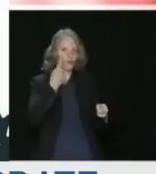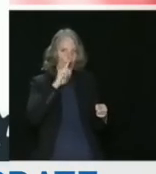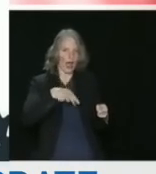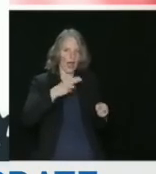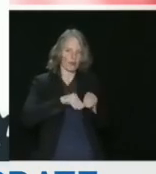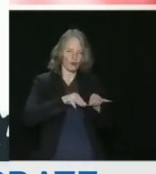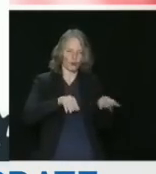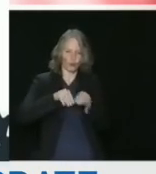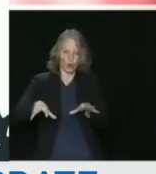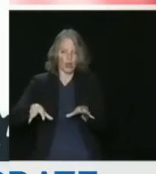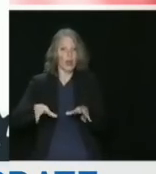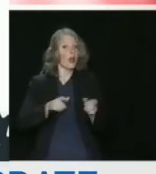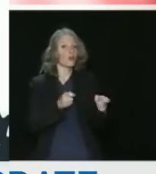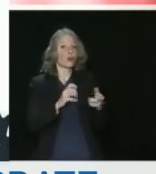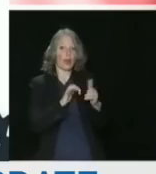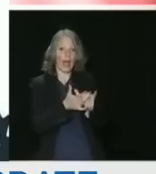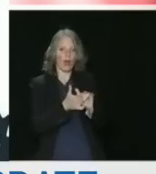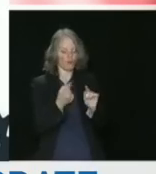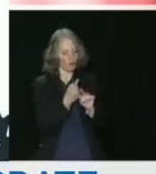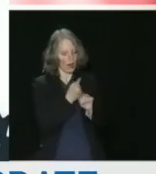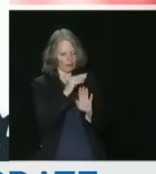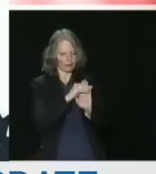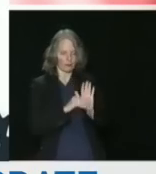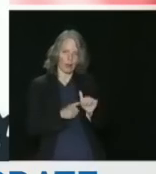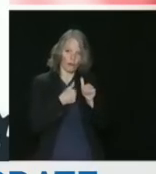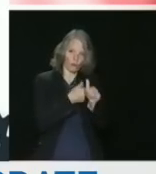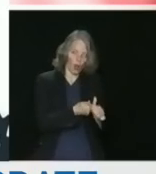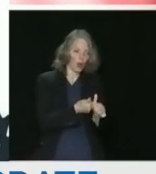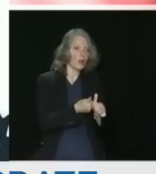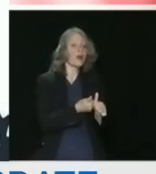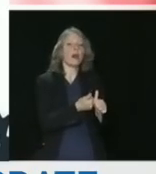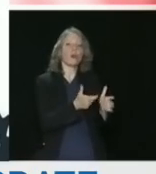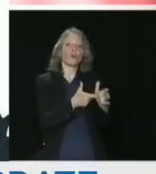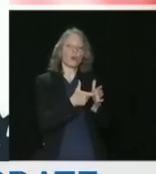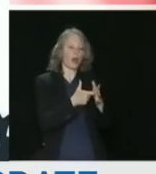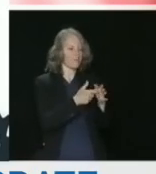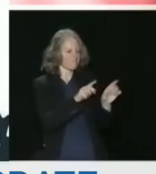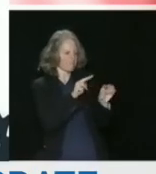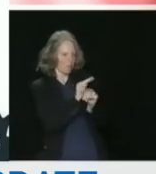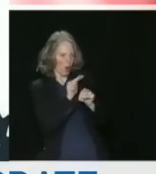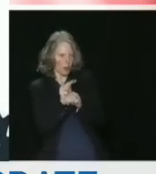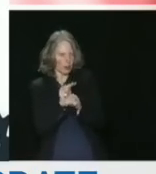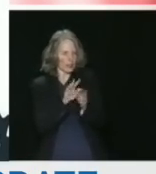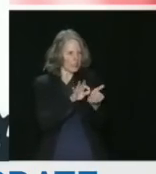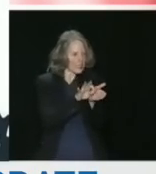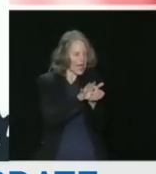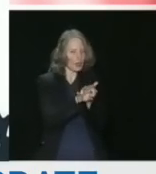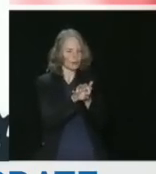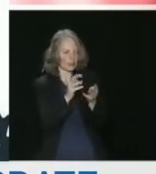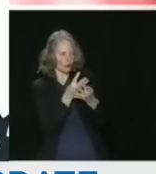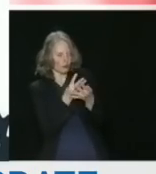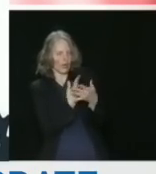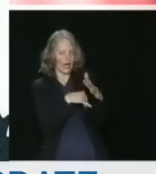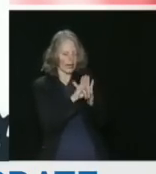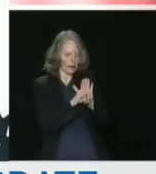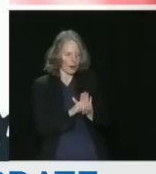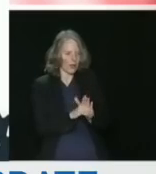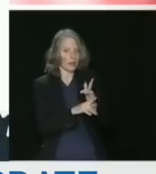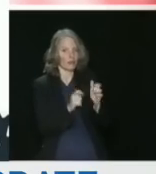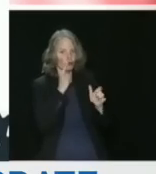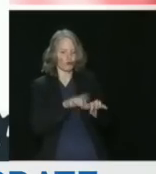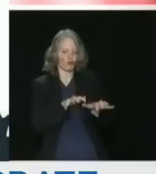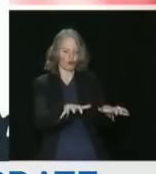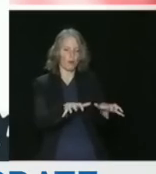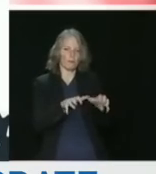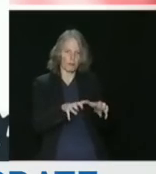ongoing vigilance is necessary to monitor, screen, and rapidly respond to any rise in cases to stop a variant